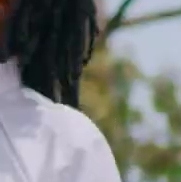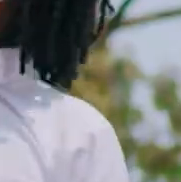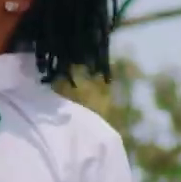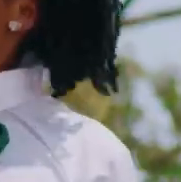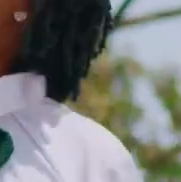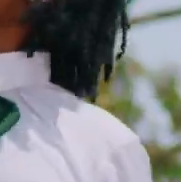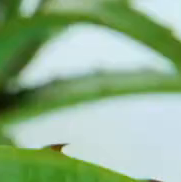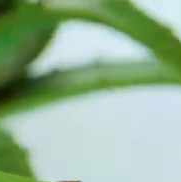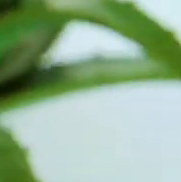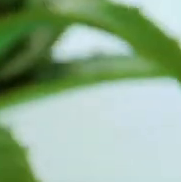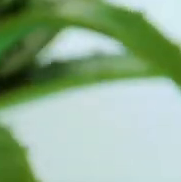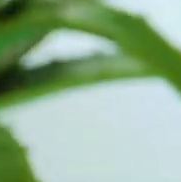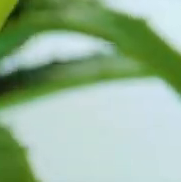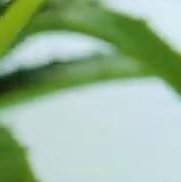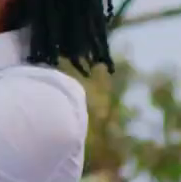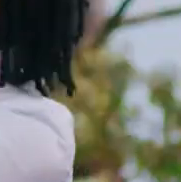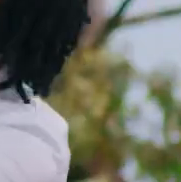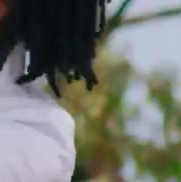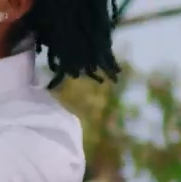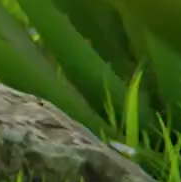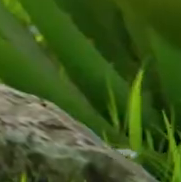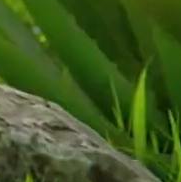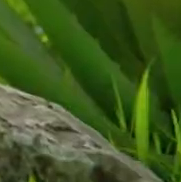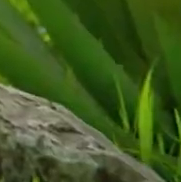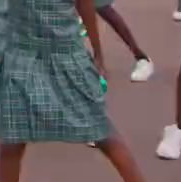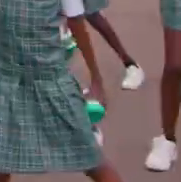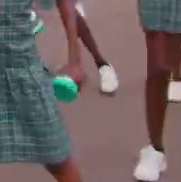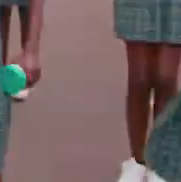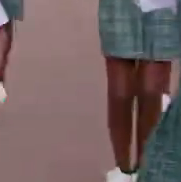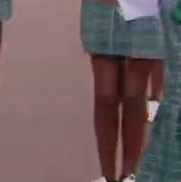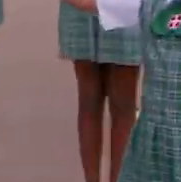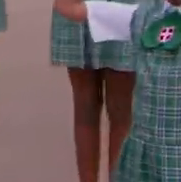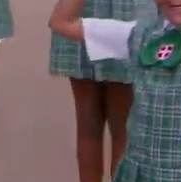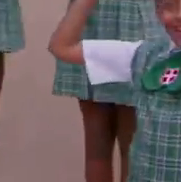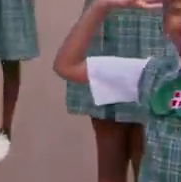packed Marvin's Harbor Jelly and Harbor?